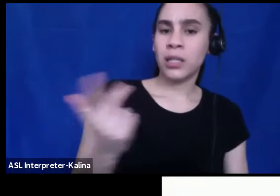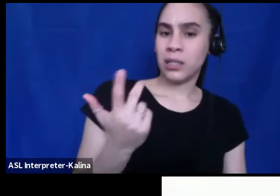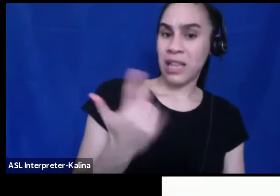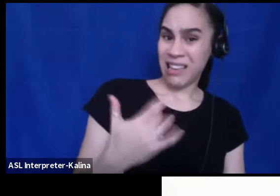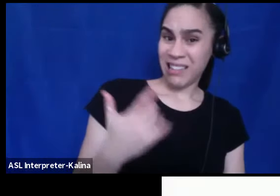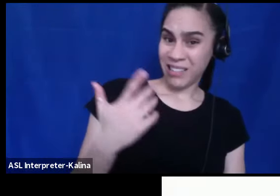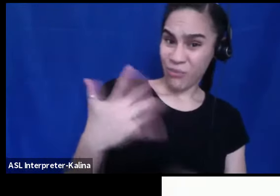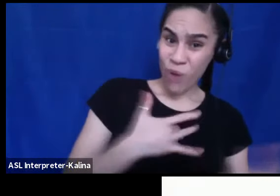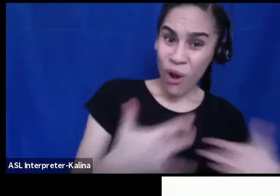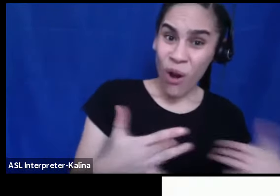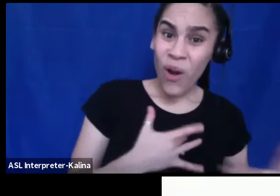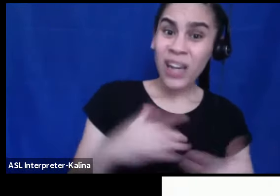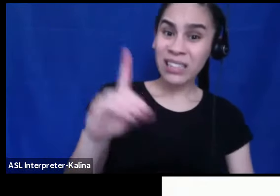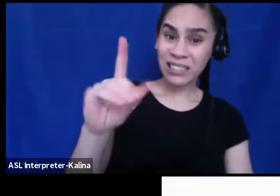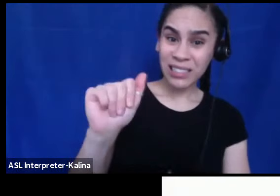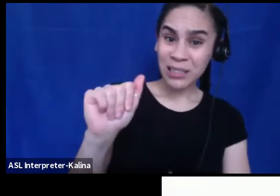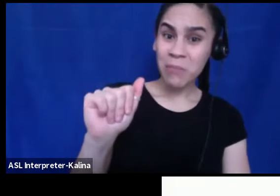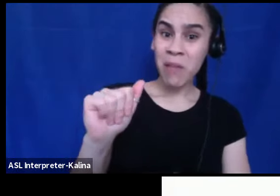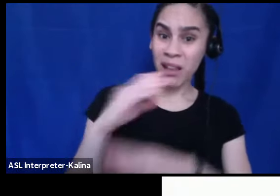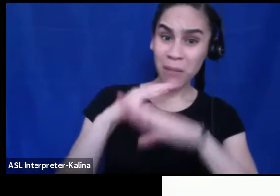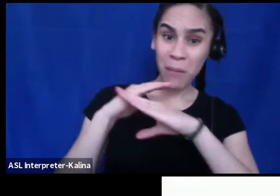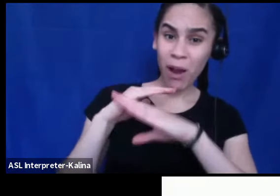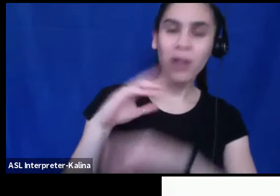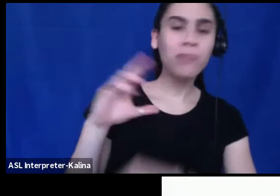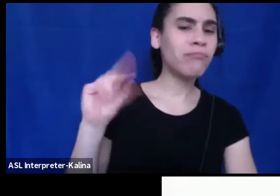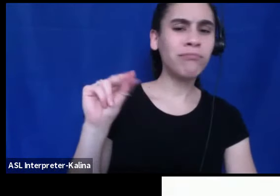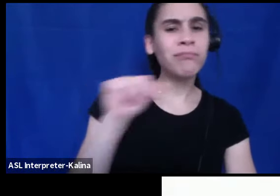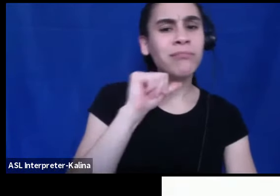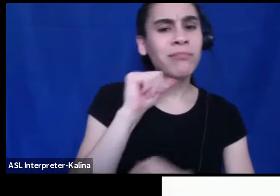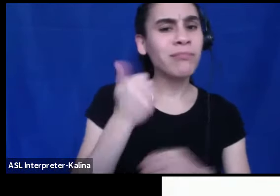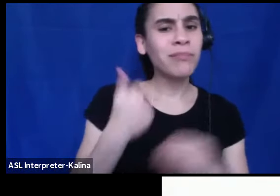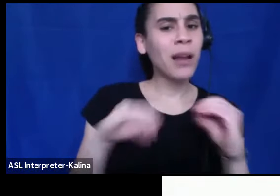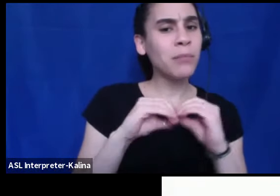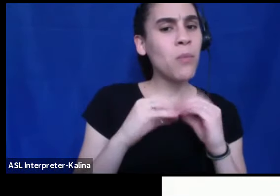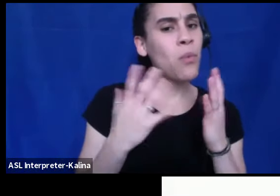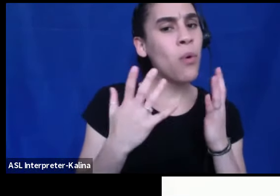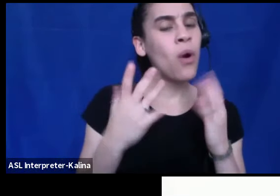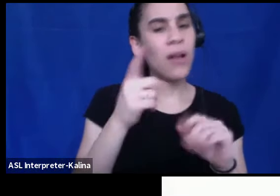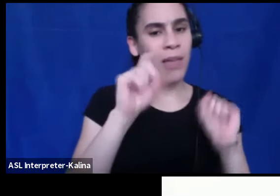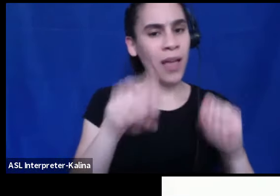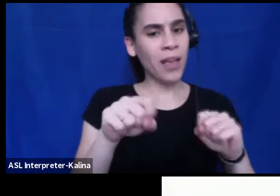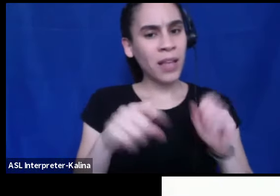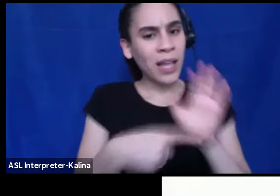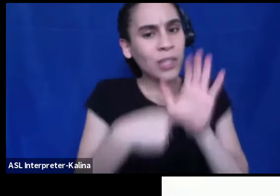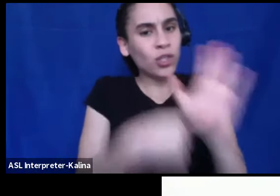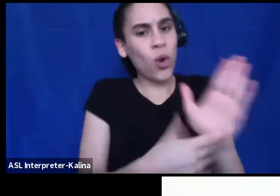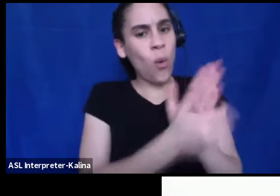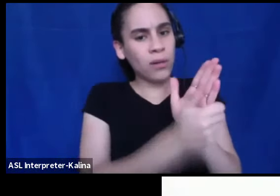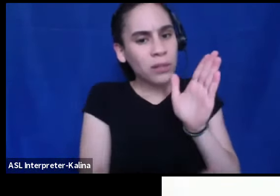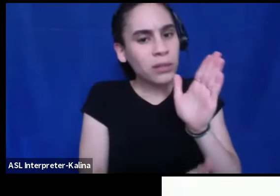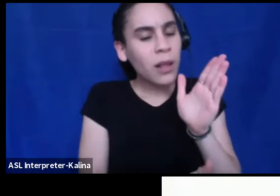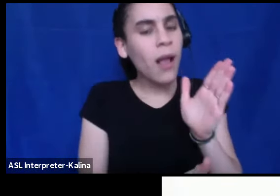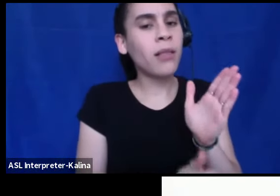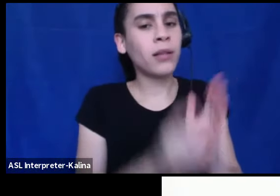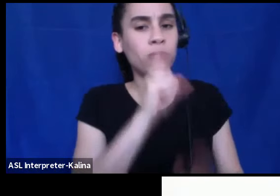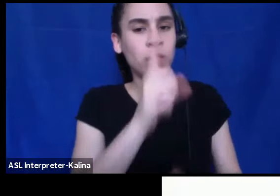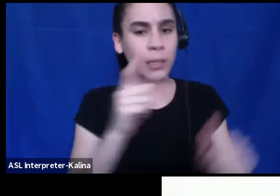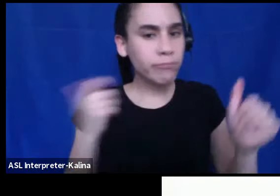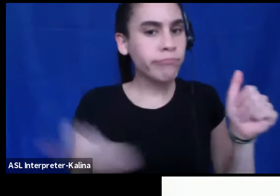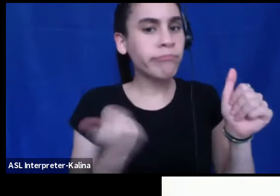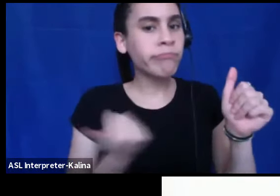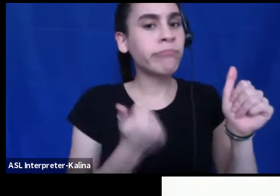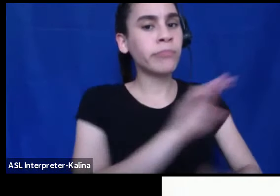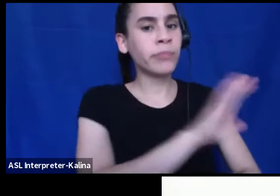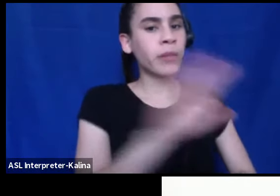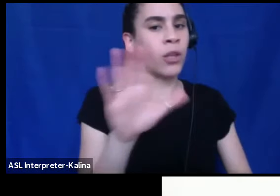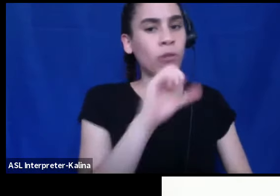about disability being a barrier for them, so that they could really show their talent and really pursue what they love and not